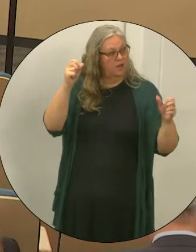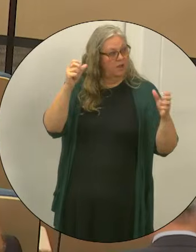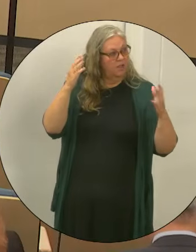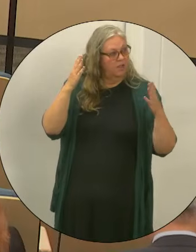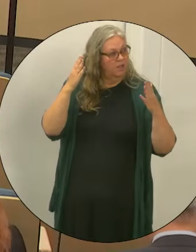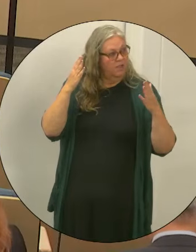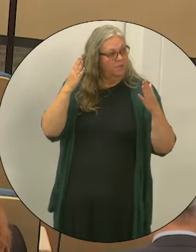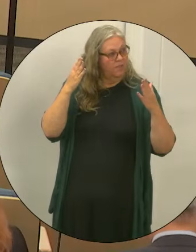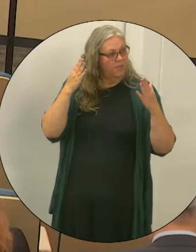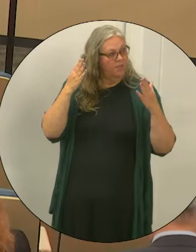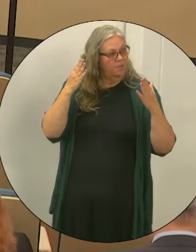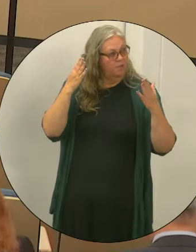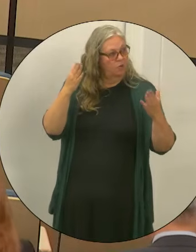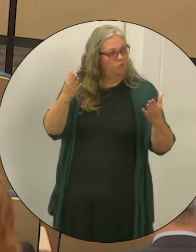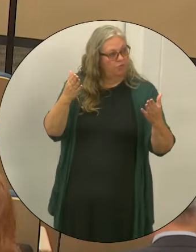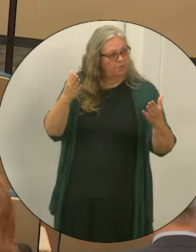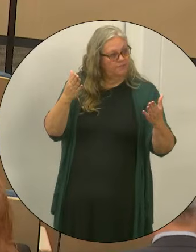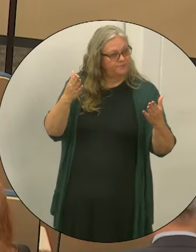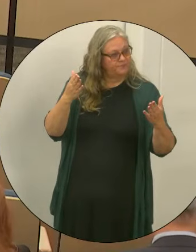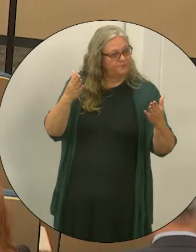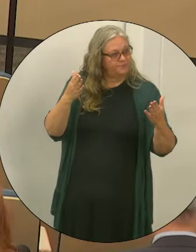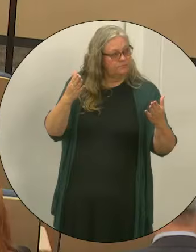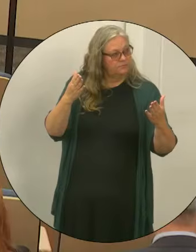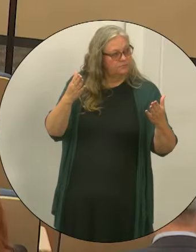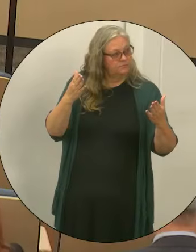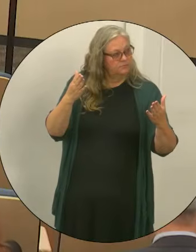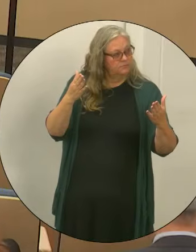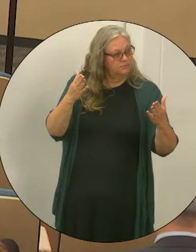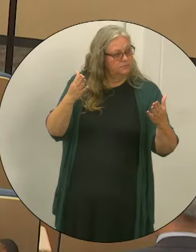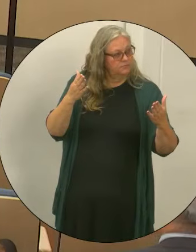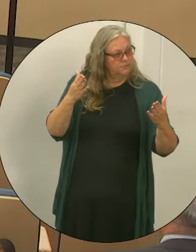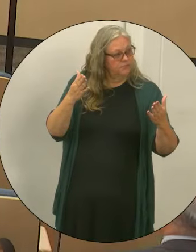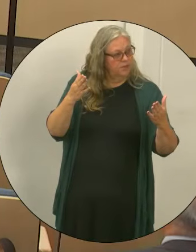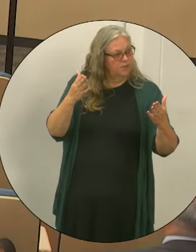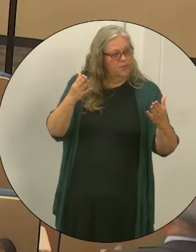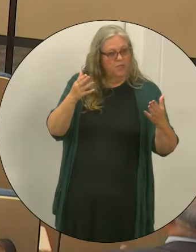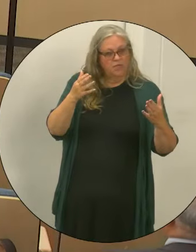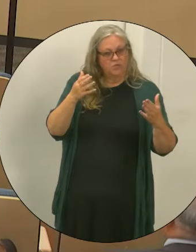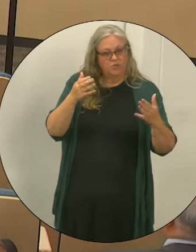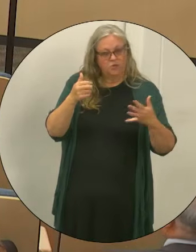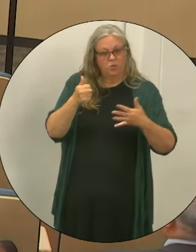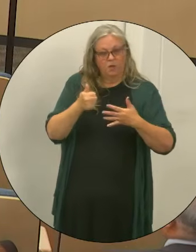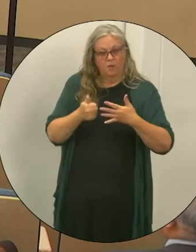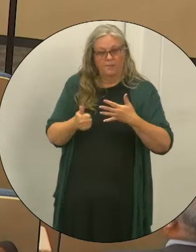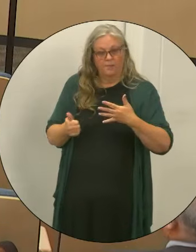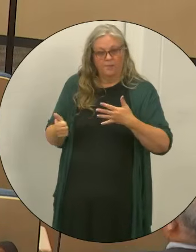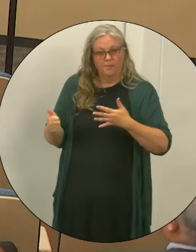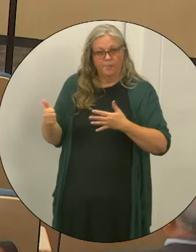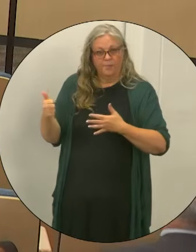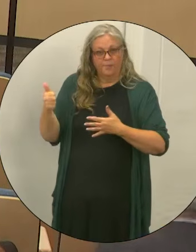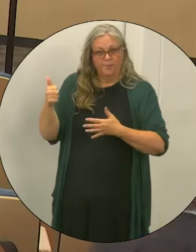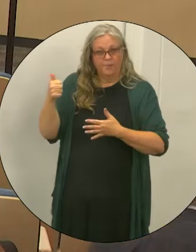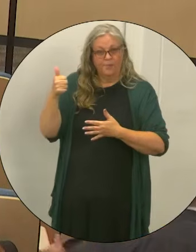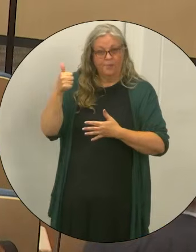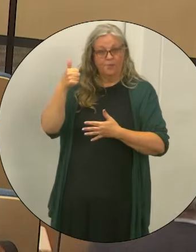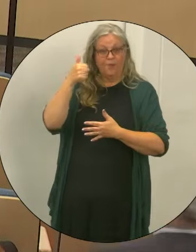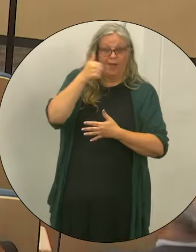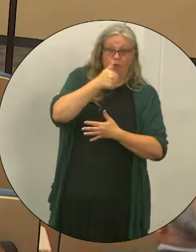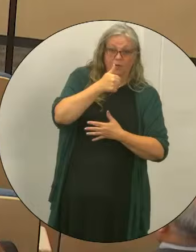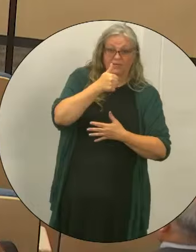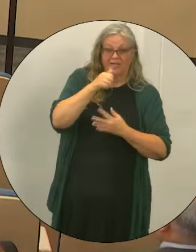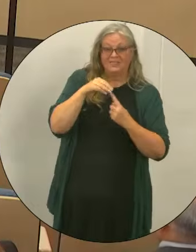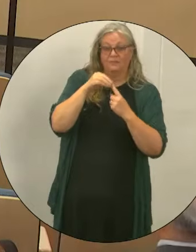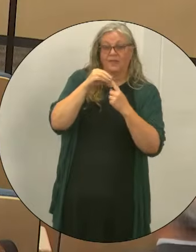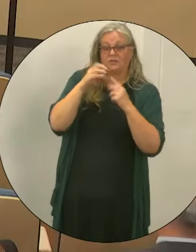motion to, is it prioritize? Is that how we're saying it? Prioritize the special